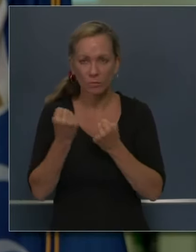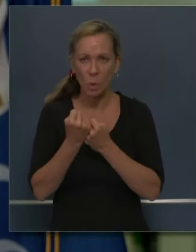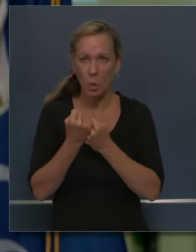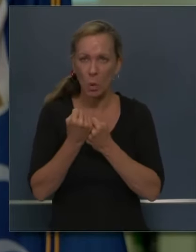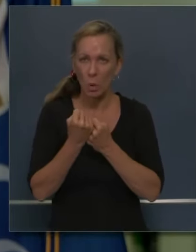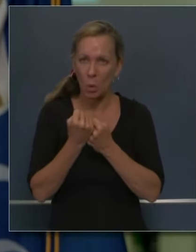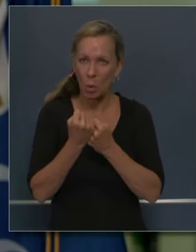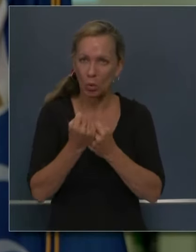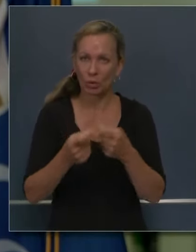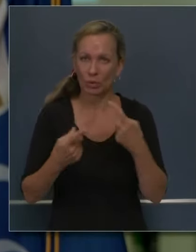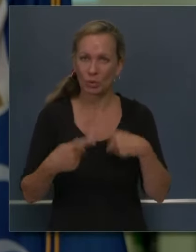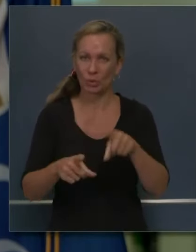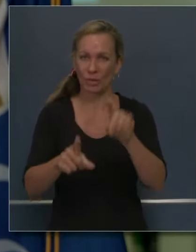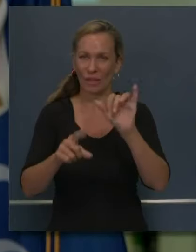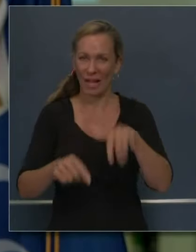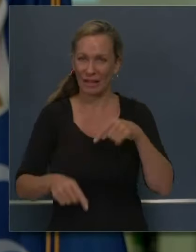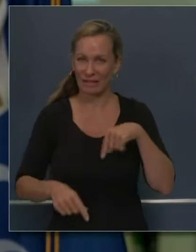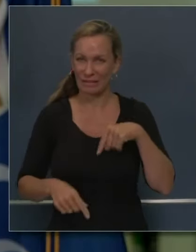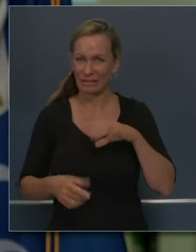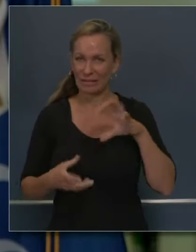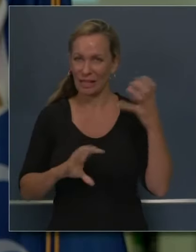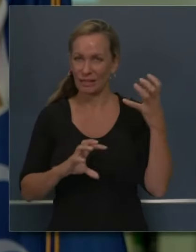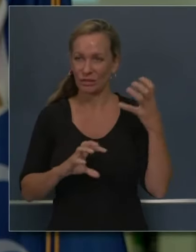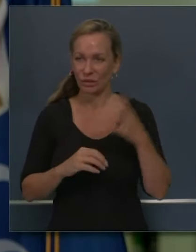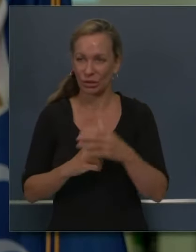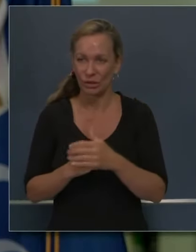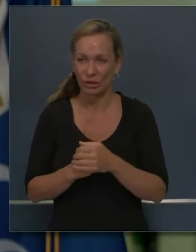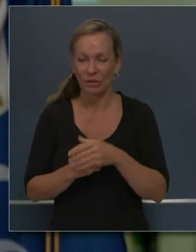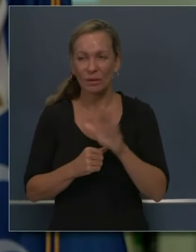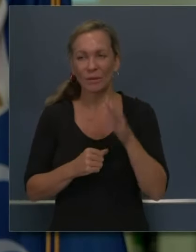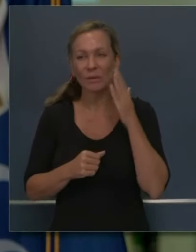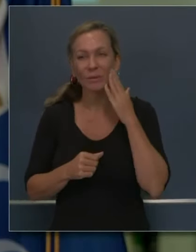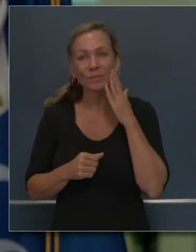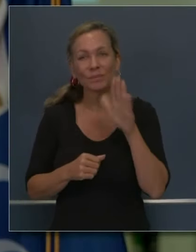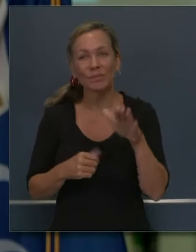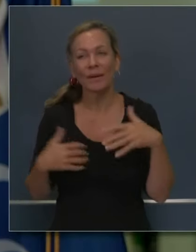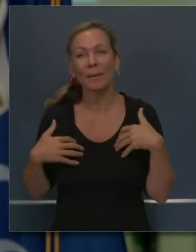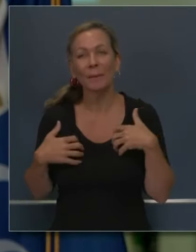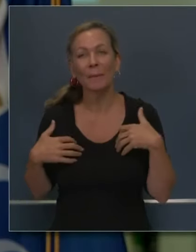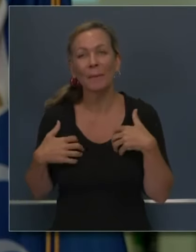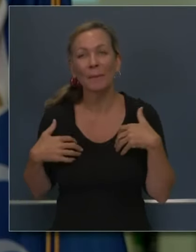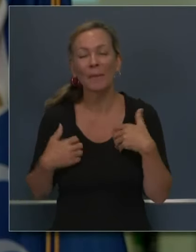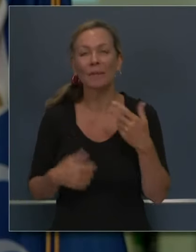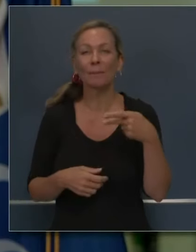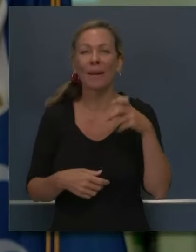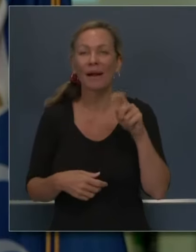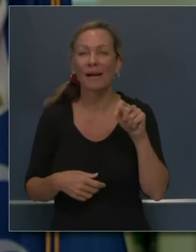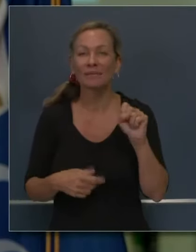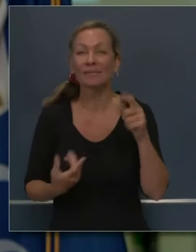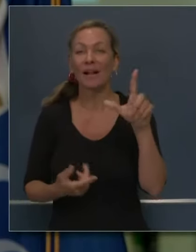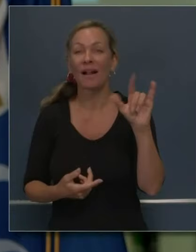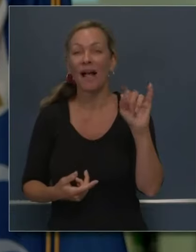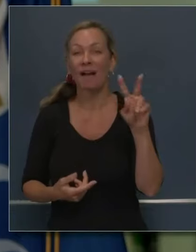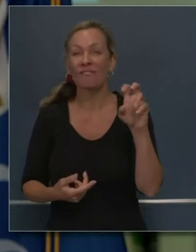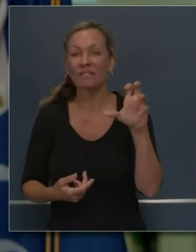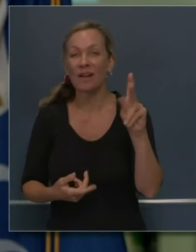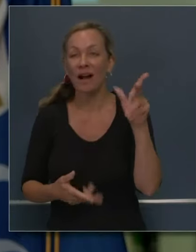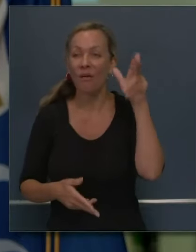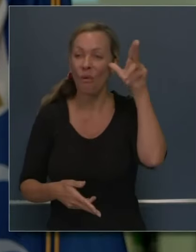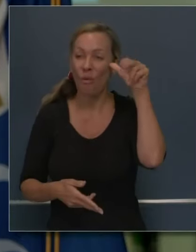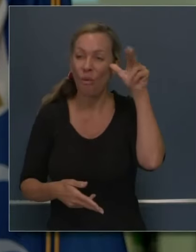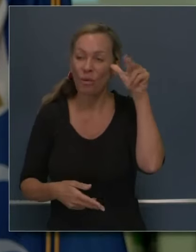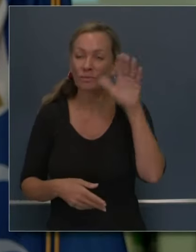way, taking care of a lot of pets. And any of you love pets and horses, and met a gentleman yesterday down at the